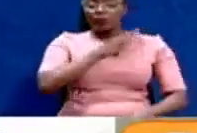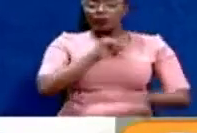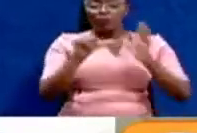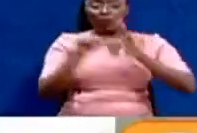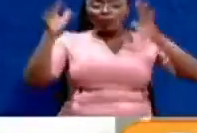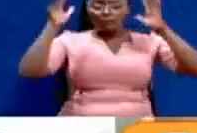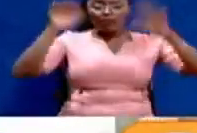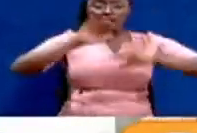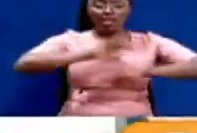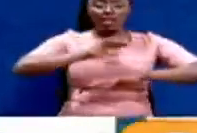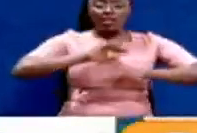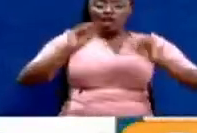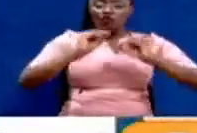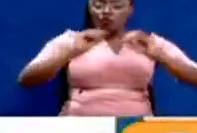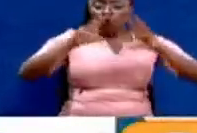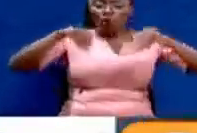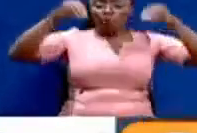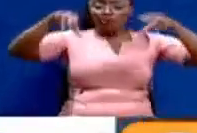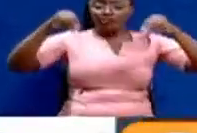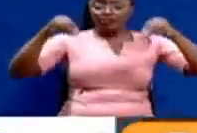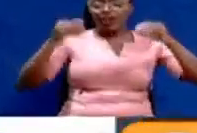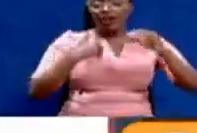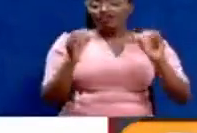problem, shortage of their mitumbas altogether.